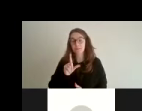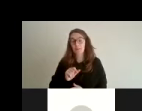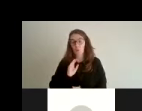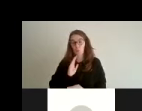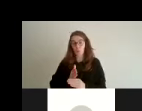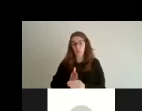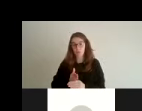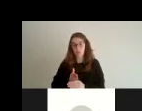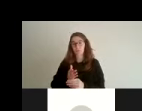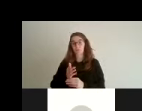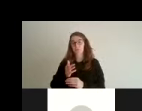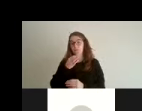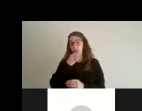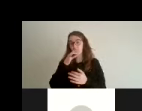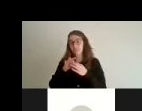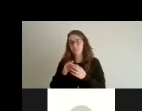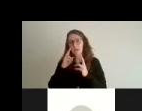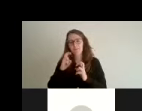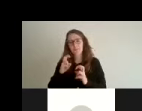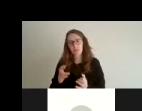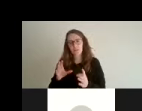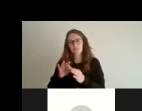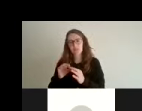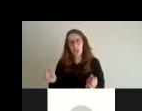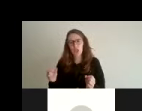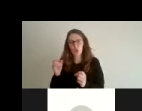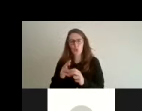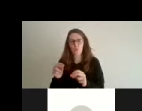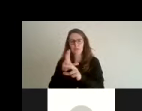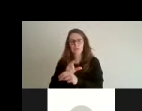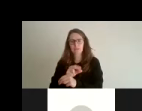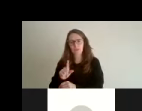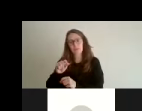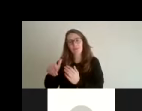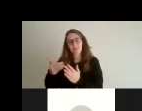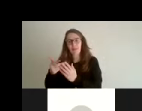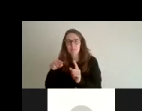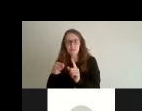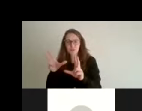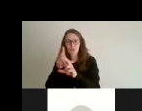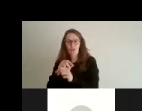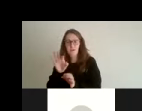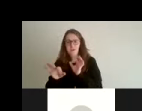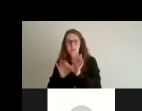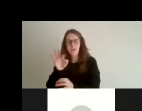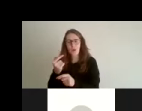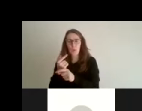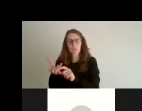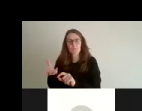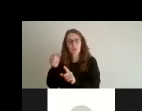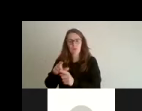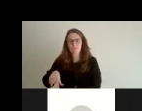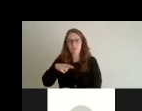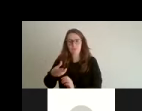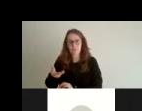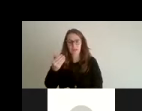the gendered research and innovation. To actually do that, I will come back to that. And you also get more perspective. How